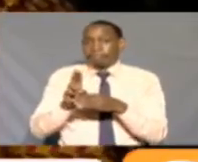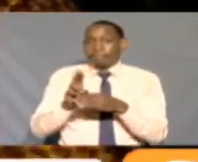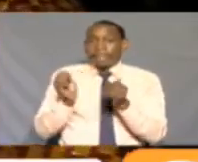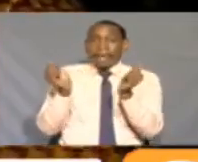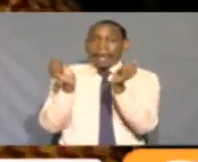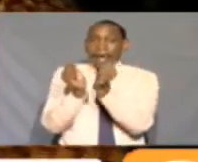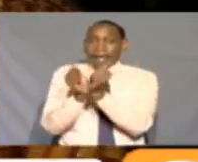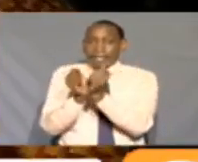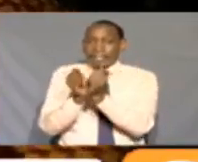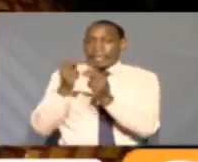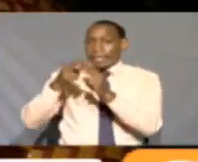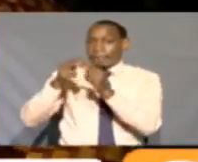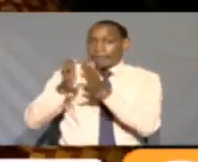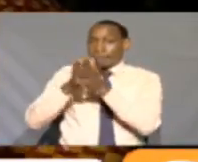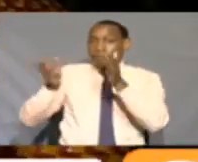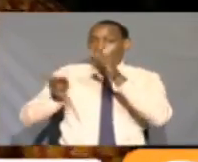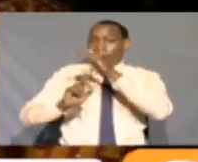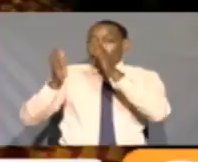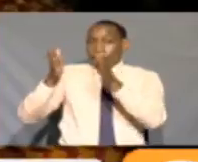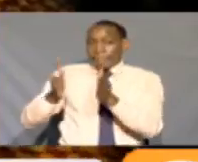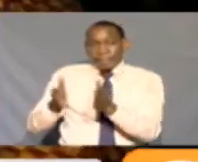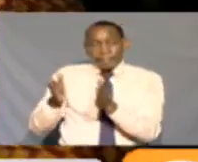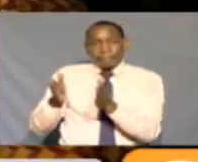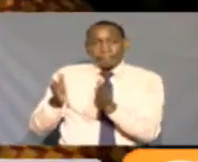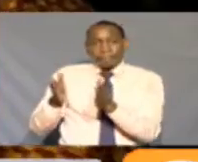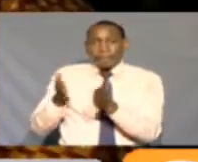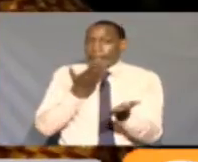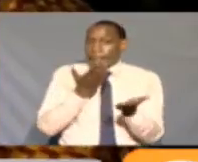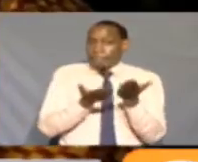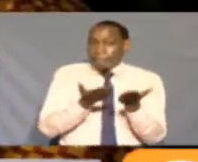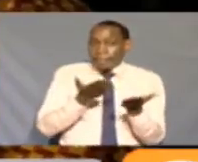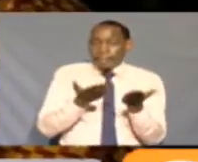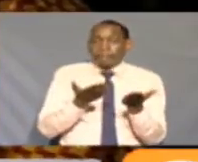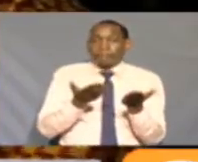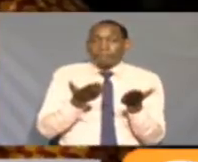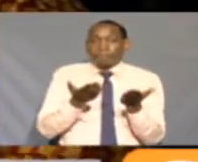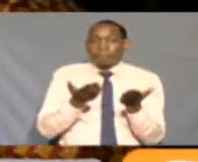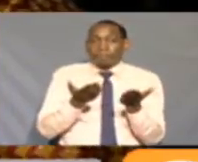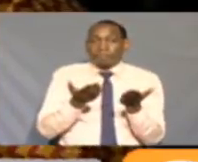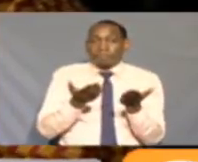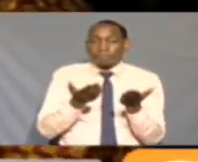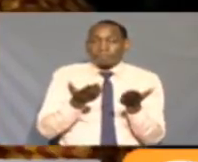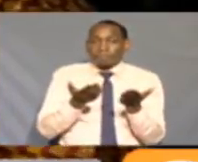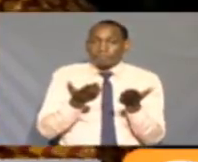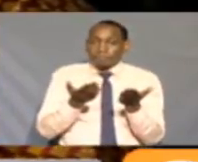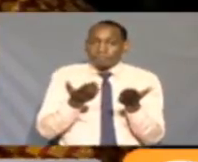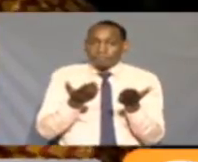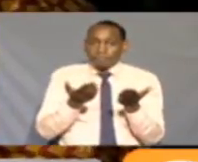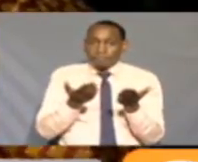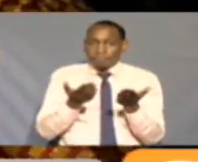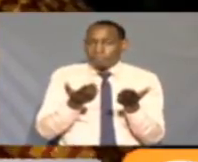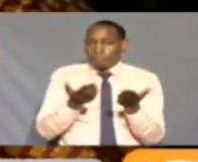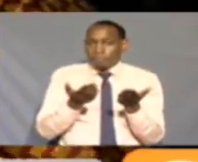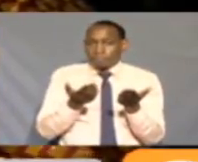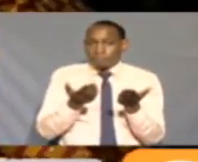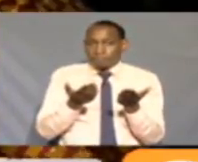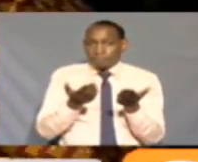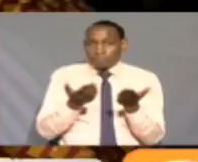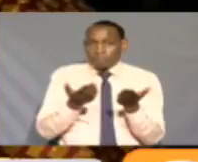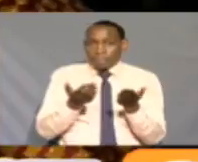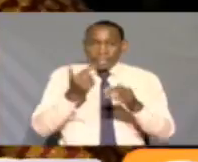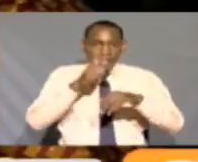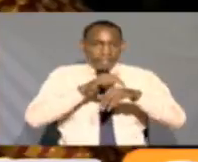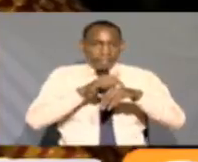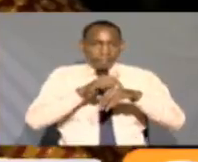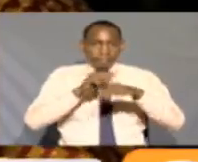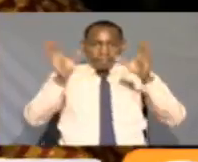Will it take another arrest of a high-profile cabinet minister? Or actually, what are we beginning to look for, which is essentially a